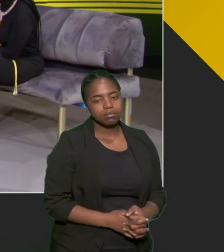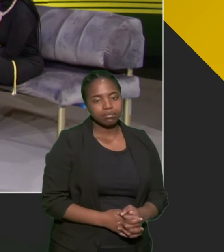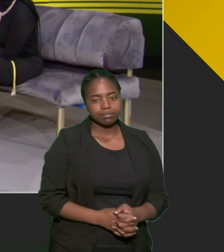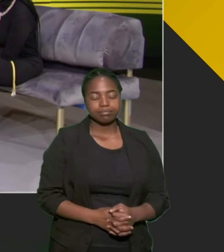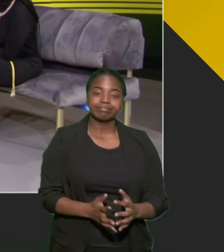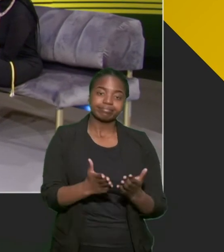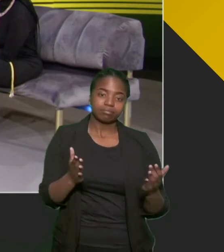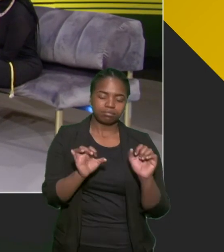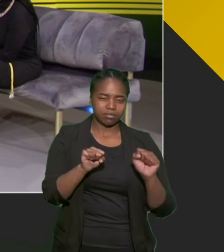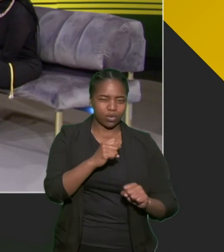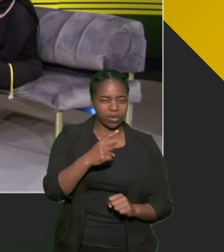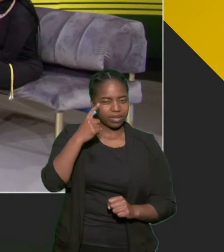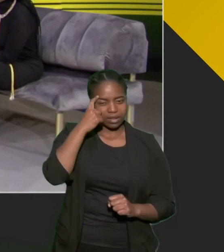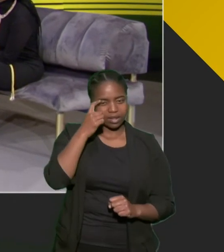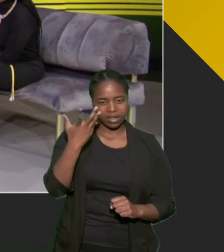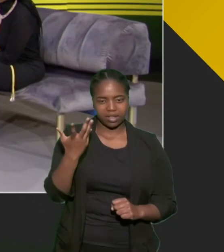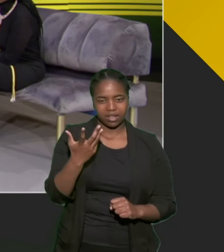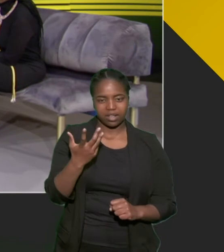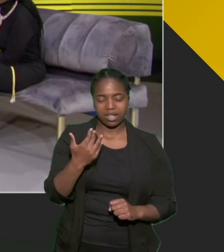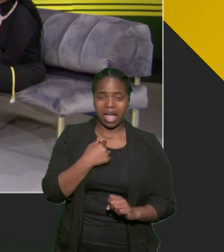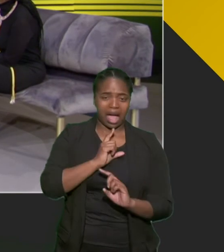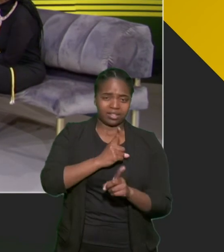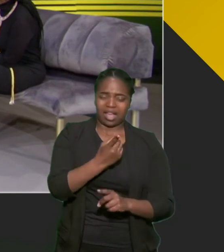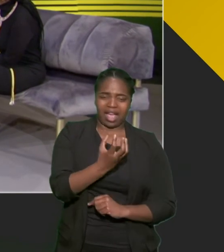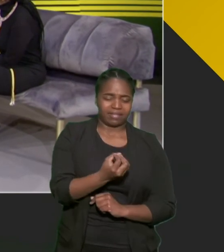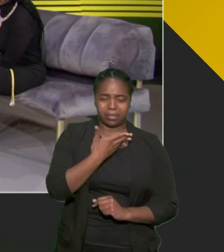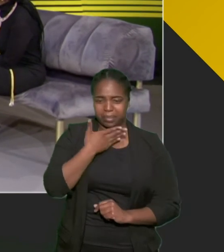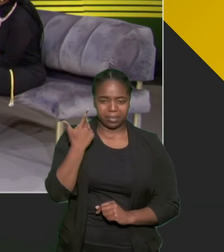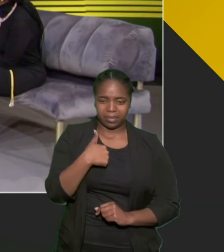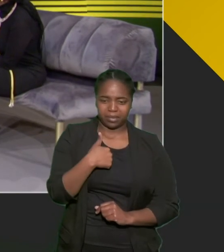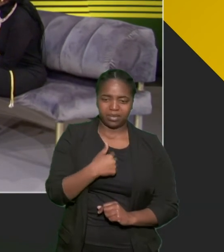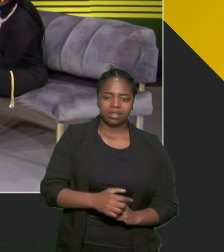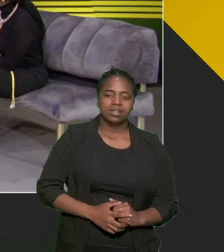So far, I don't think I have an answer to that.